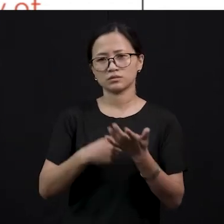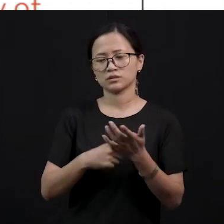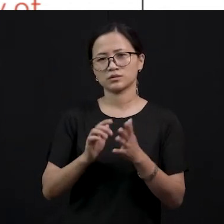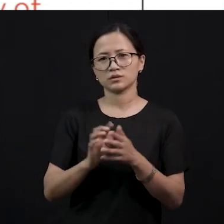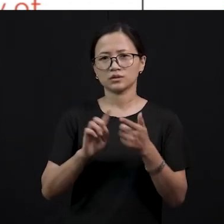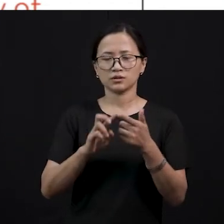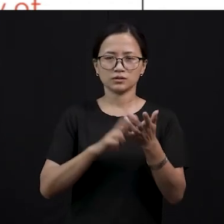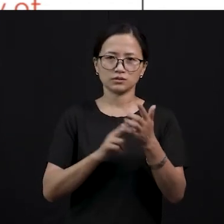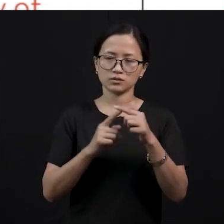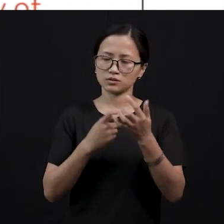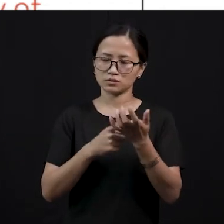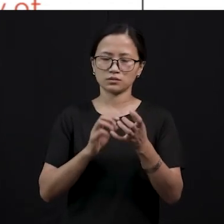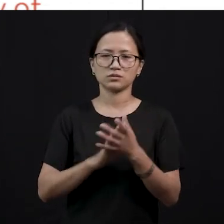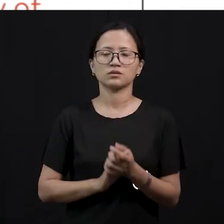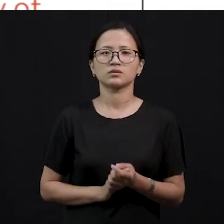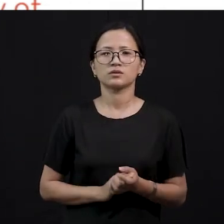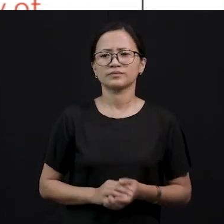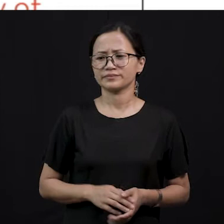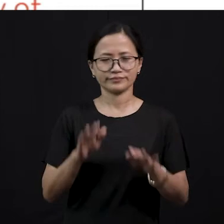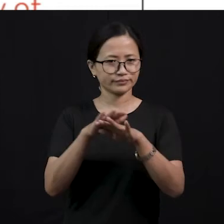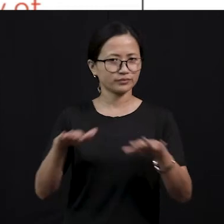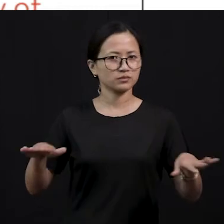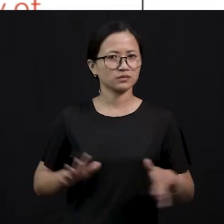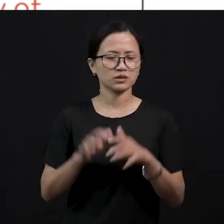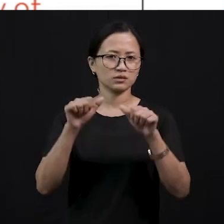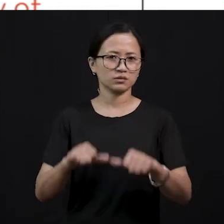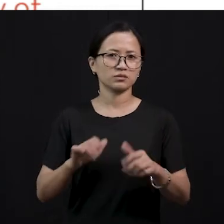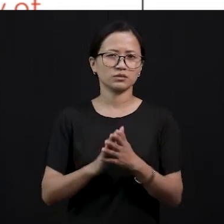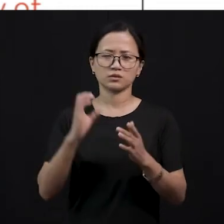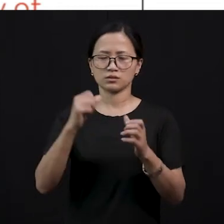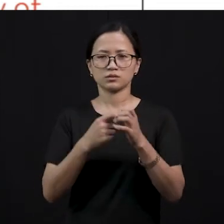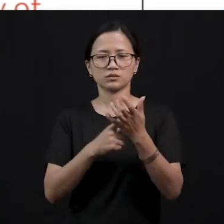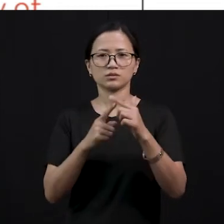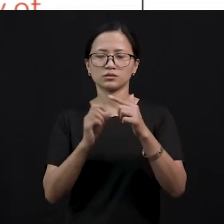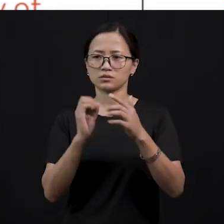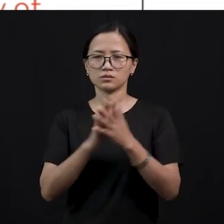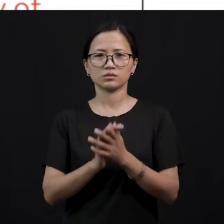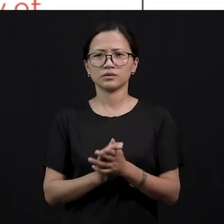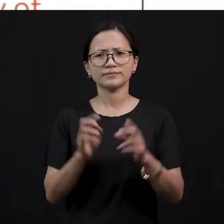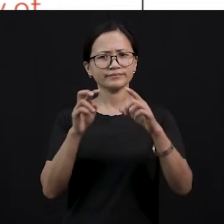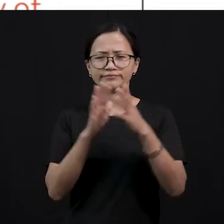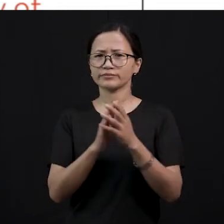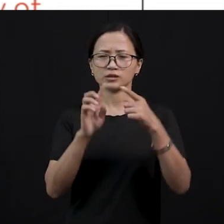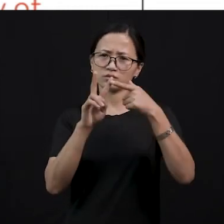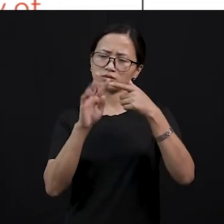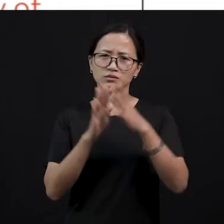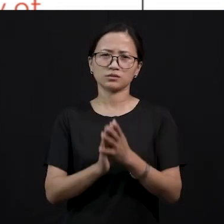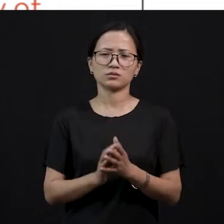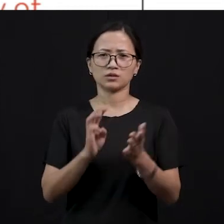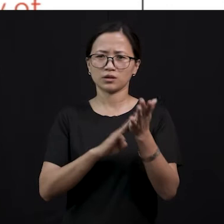role for children, because they are able to see Cartoon Network, they are able to see movies, so they